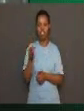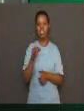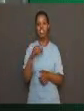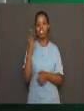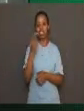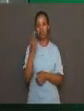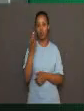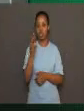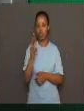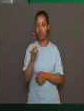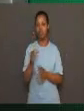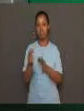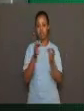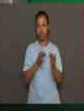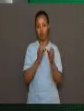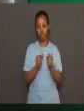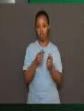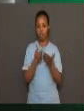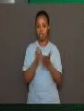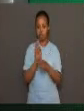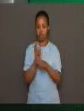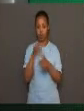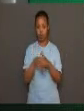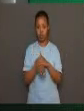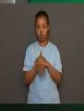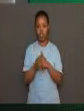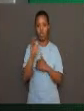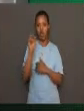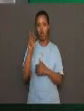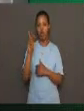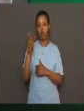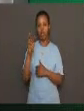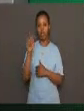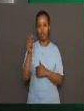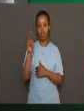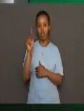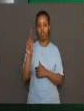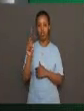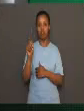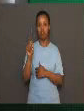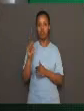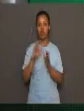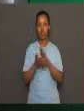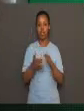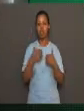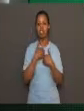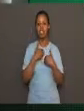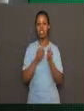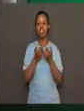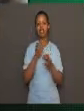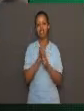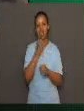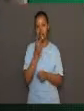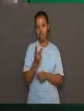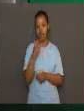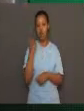video, we can see how operant conditioning works on animals. Every time